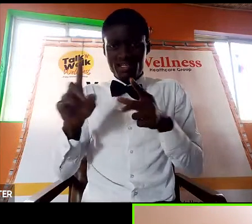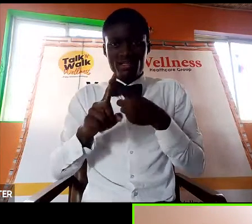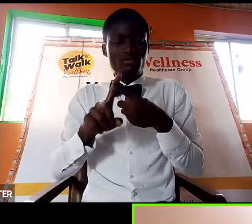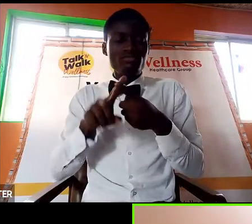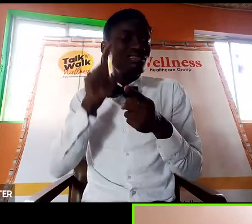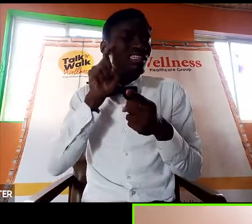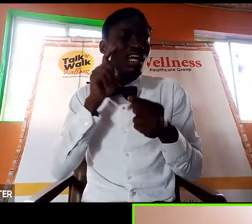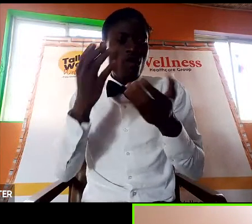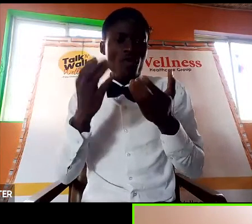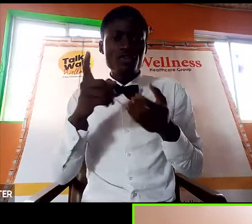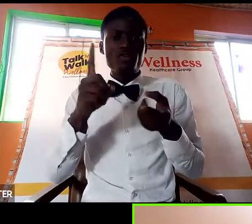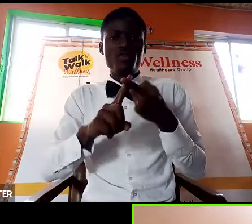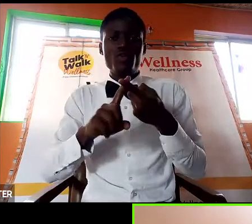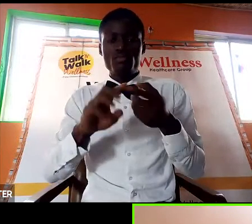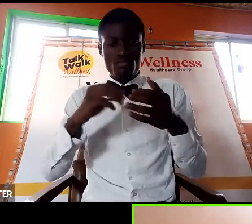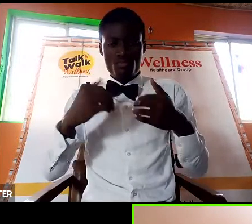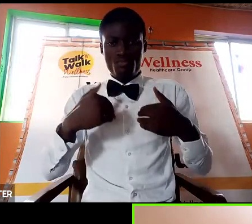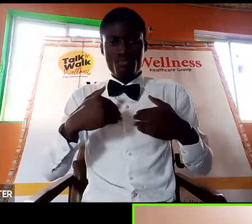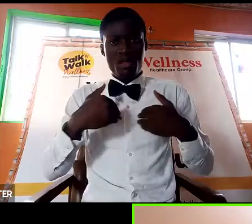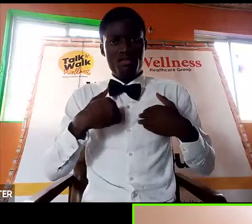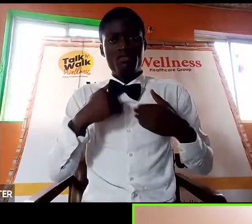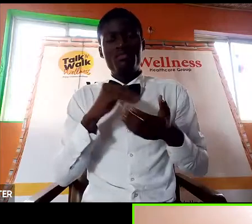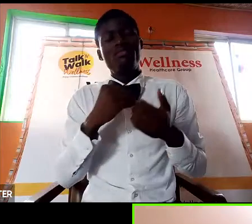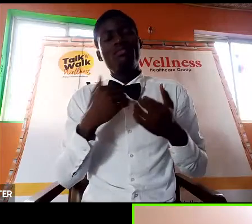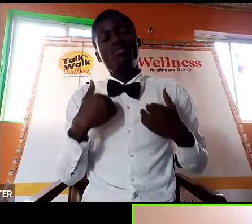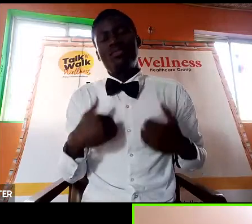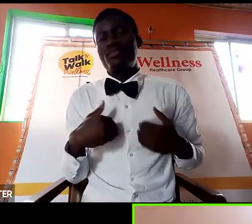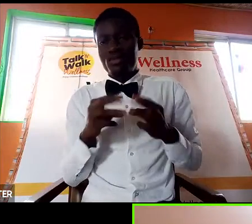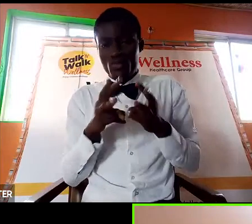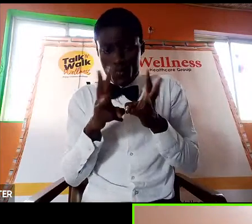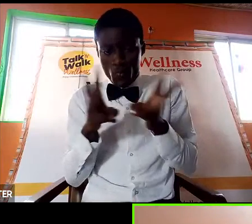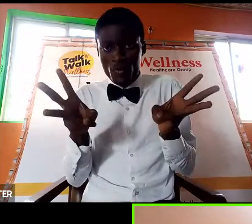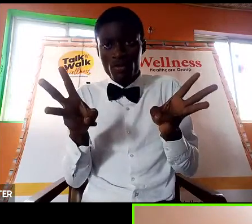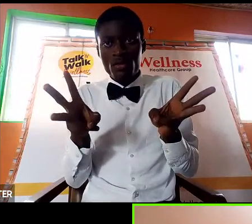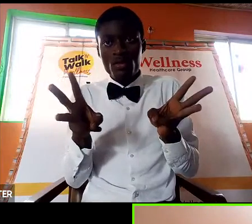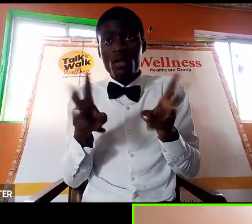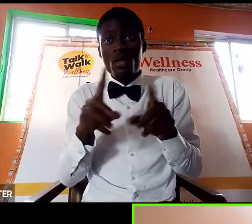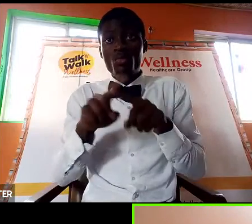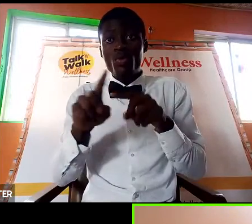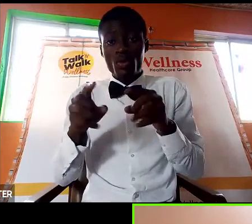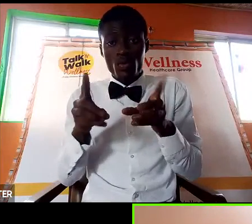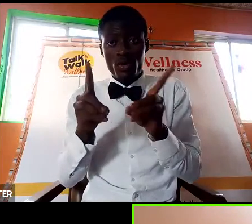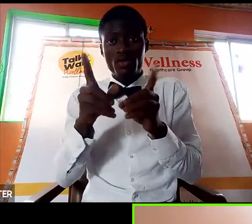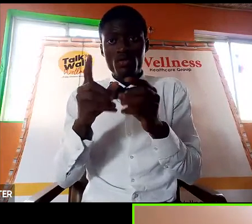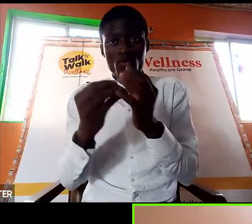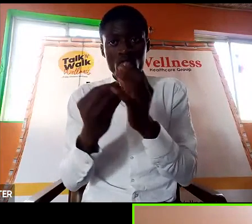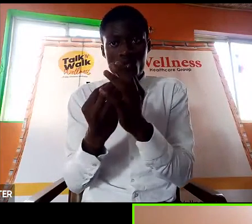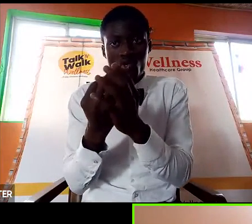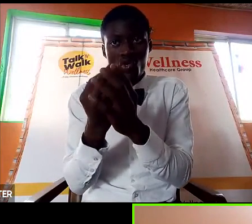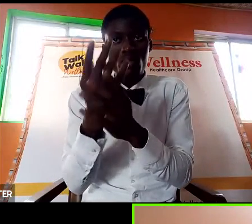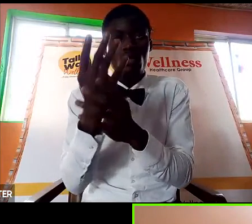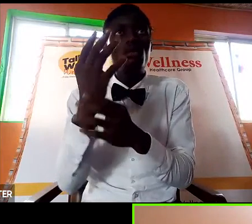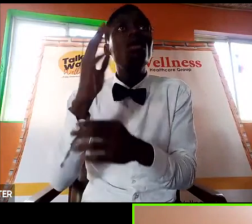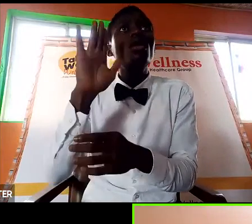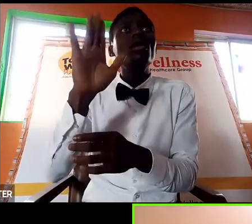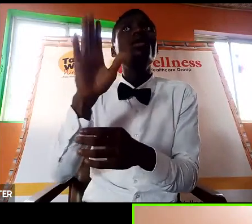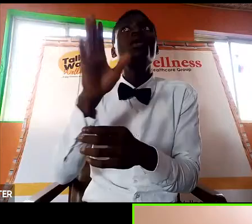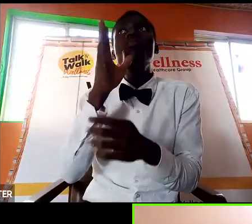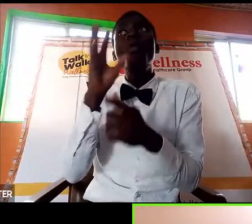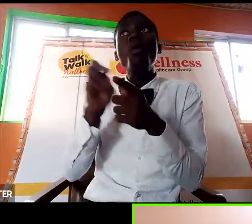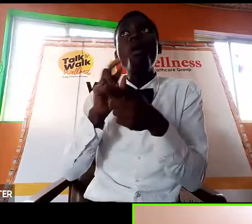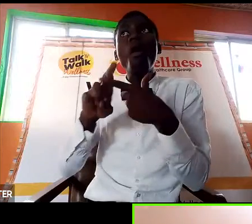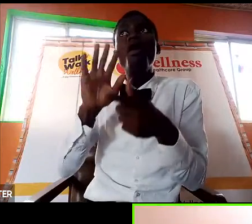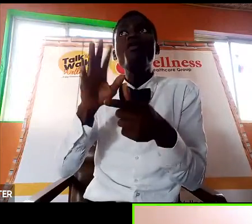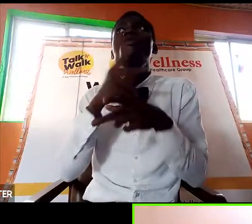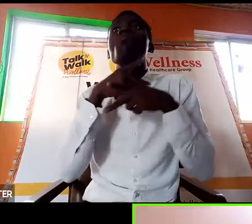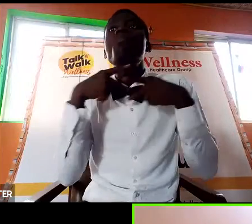thing. But while you were growing up, your mama has told you, or your religious leader has told you, oh, be a good girl. It's